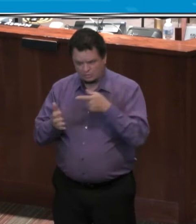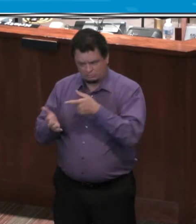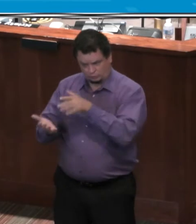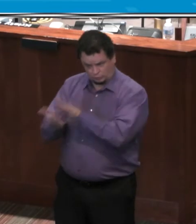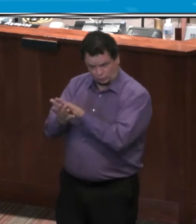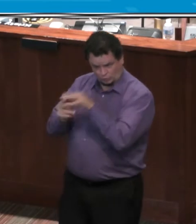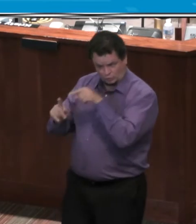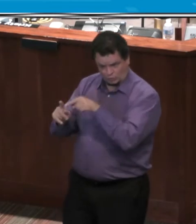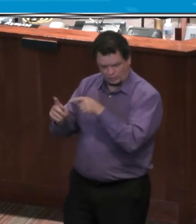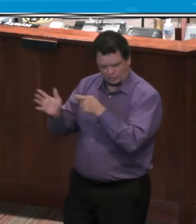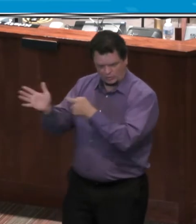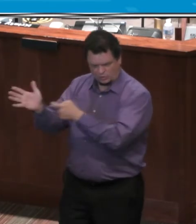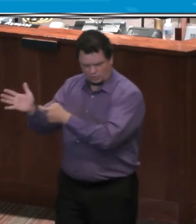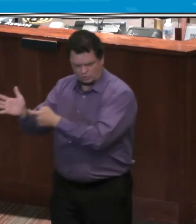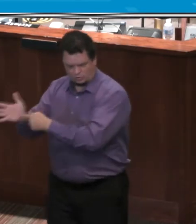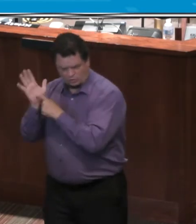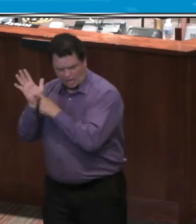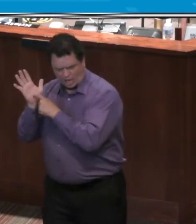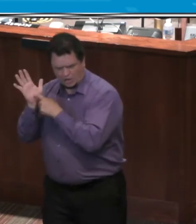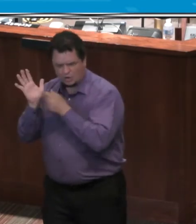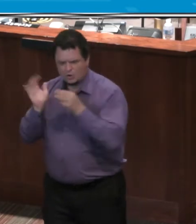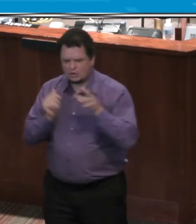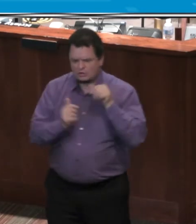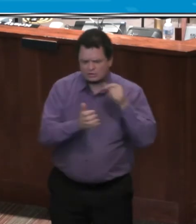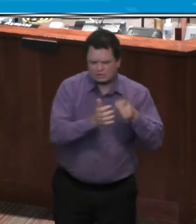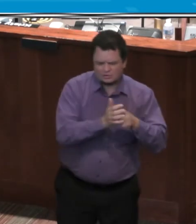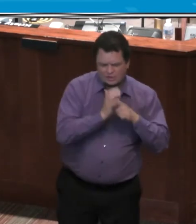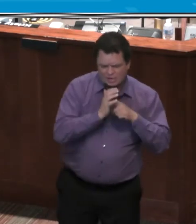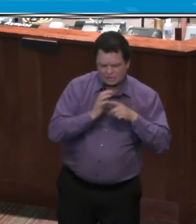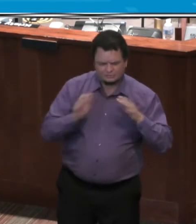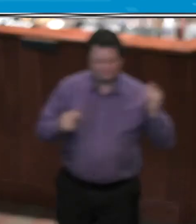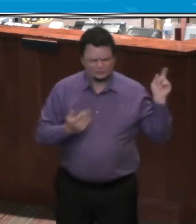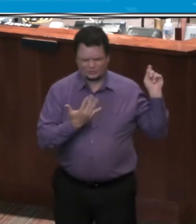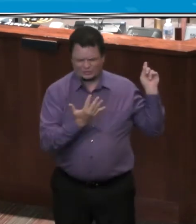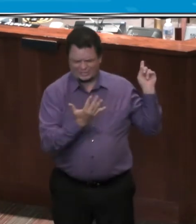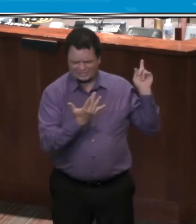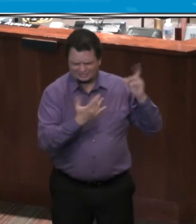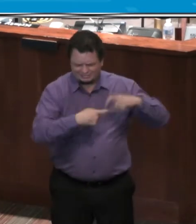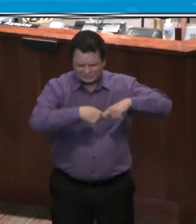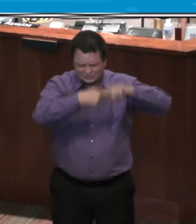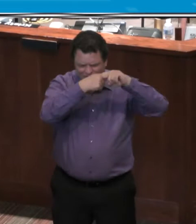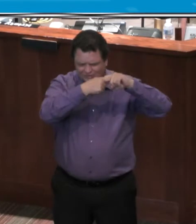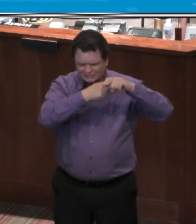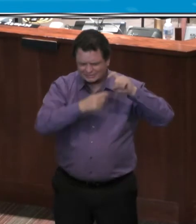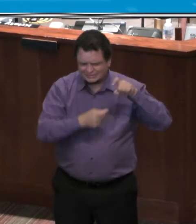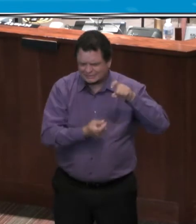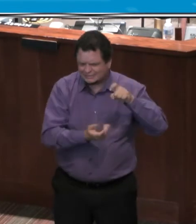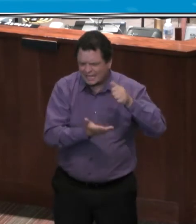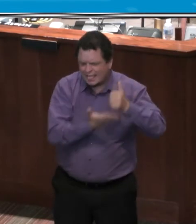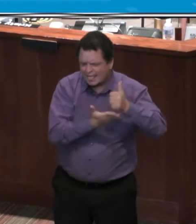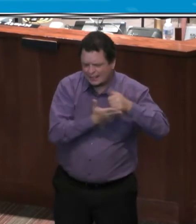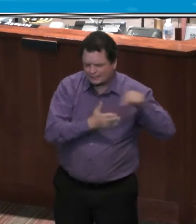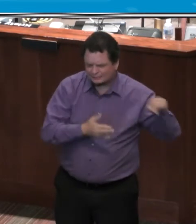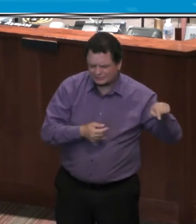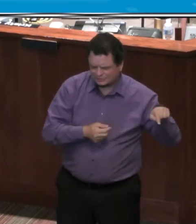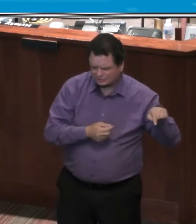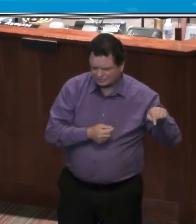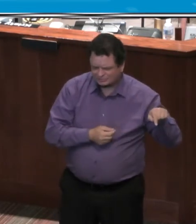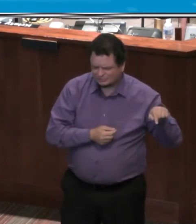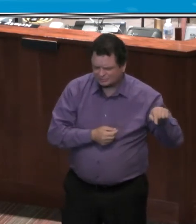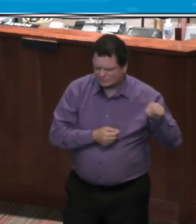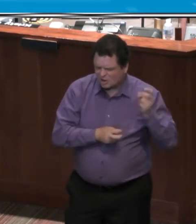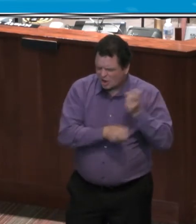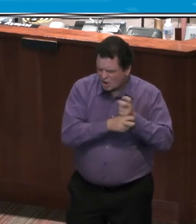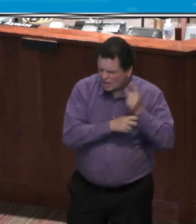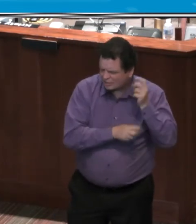sure that Commissioner Gonzalez, we're going to need some help. Maybe it's just me, but if you can turn up the volume in here, okay? Maybe you could